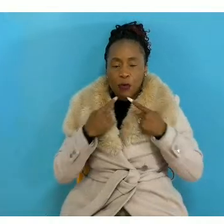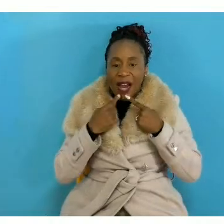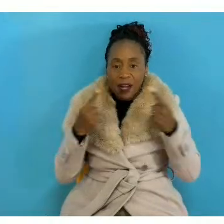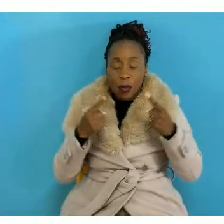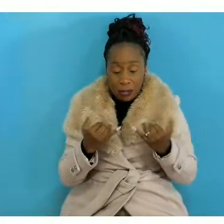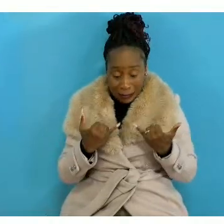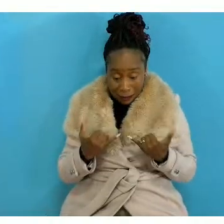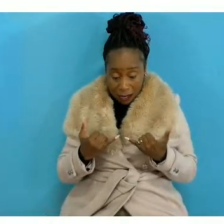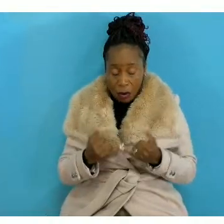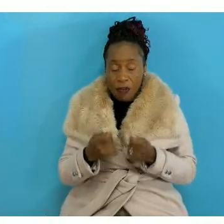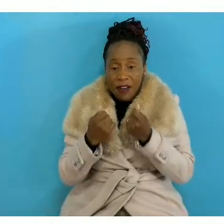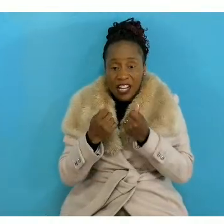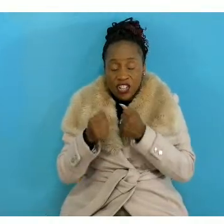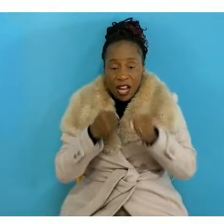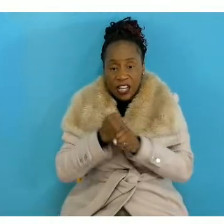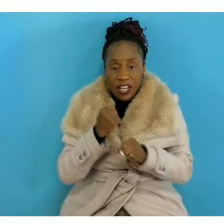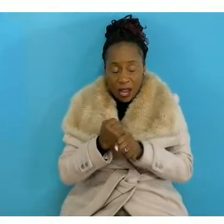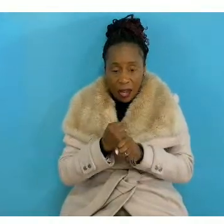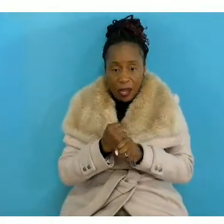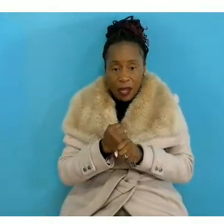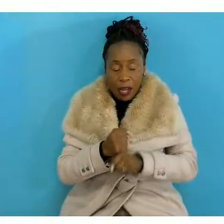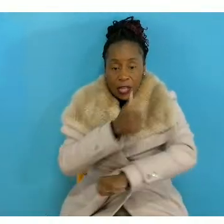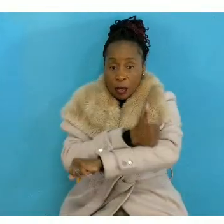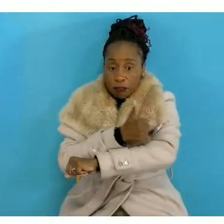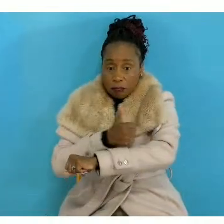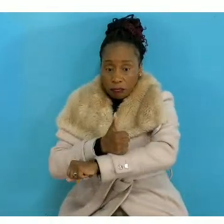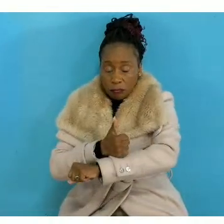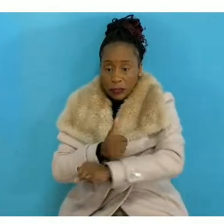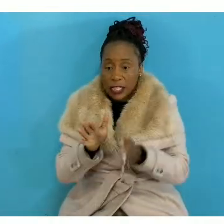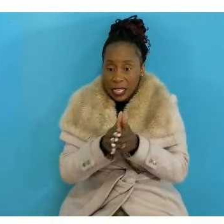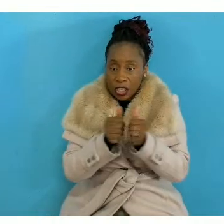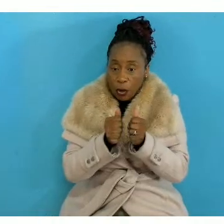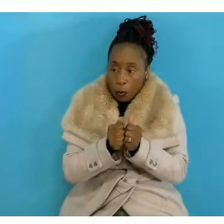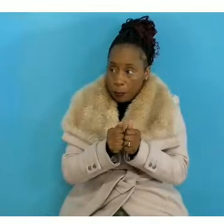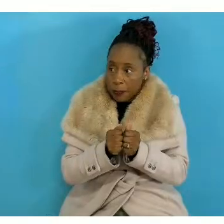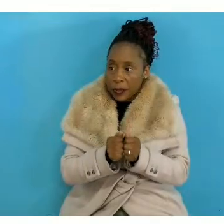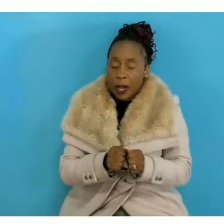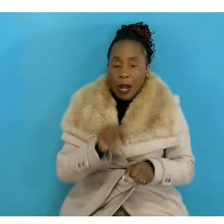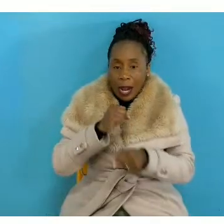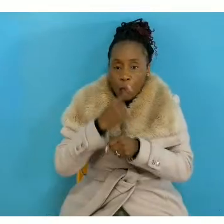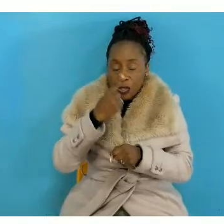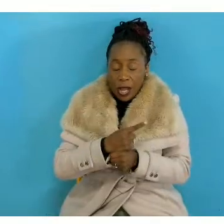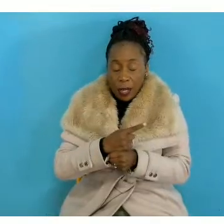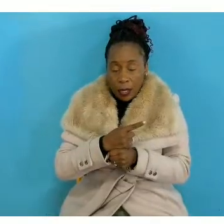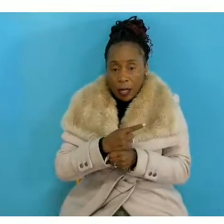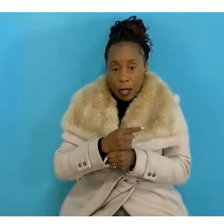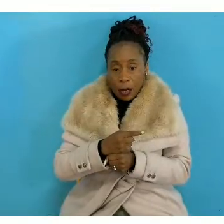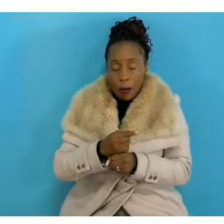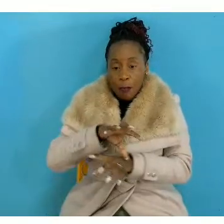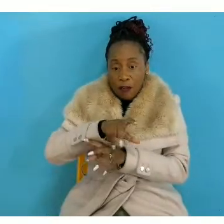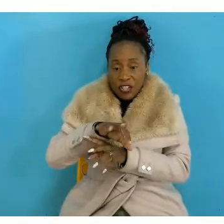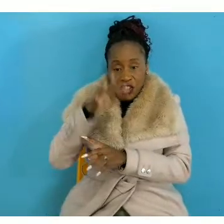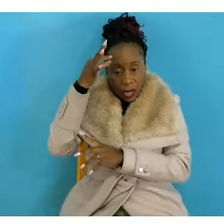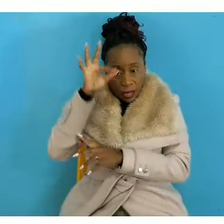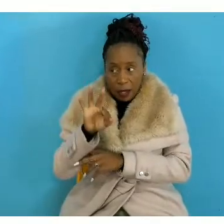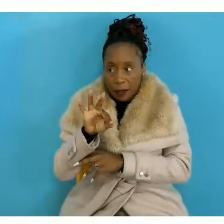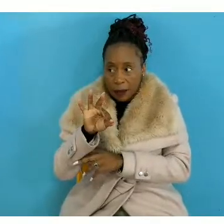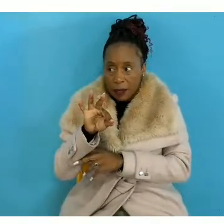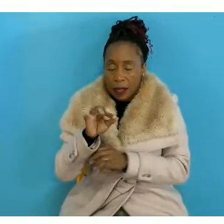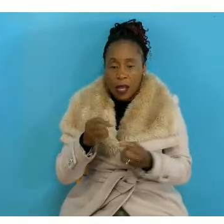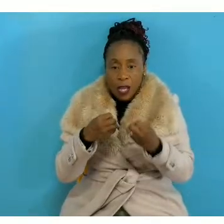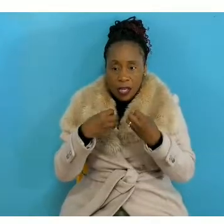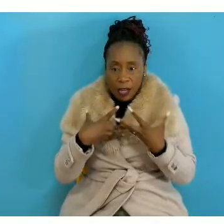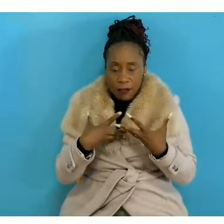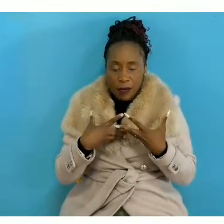current financial year, the shareholder, who is the Gauteng provincial government, has gave